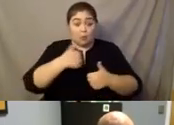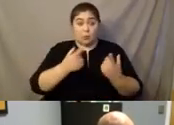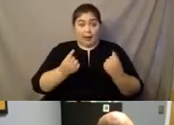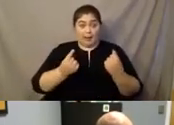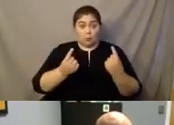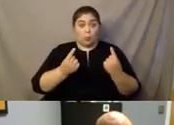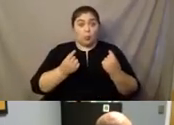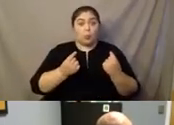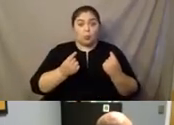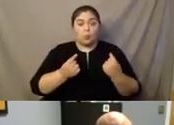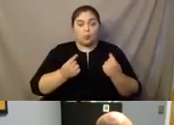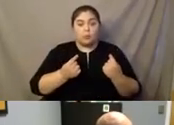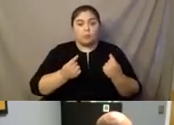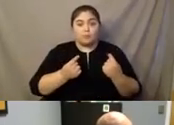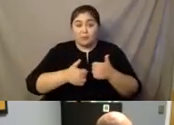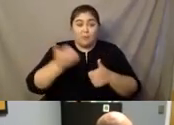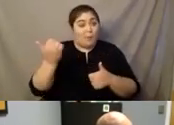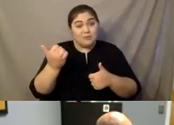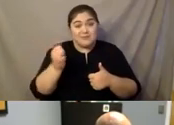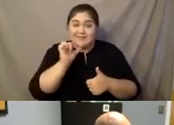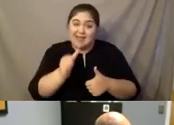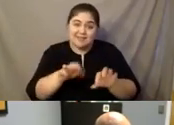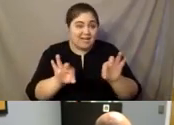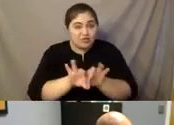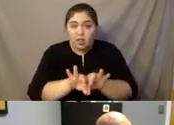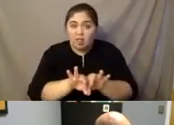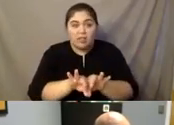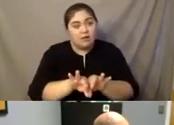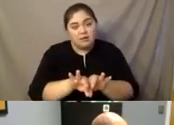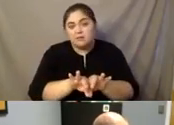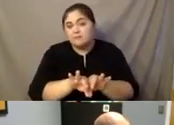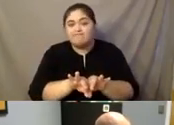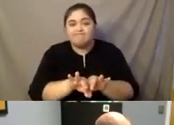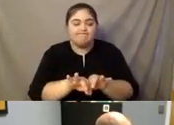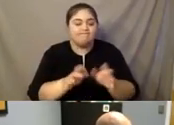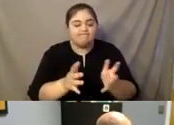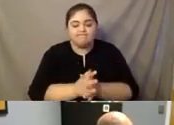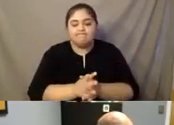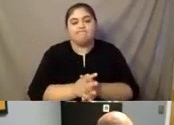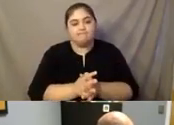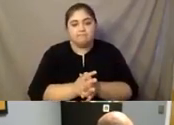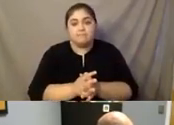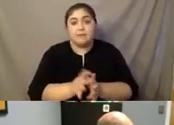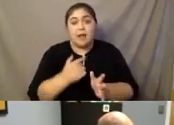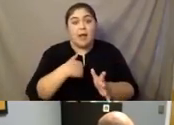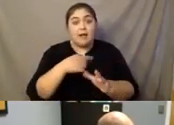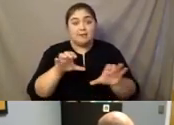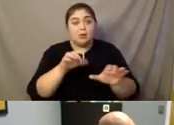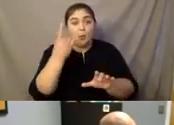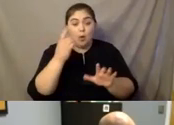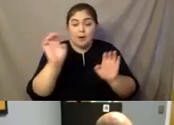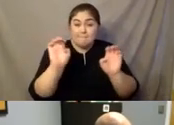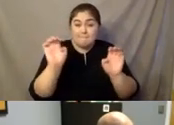do, most of it's non-essential. I had to make some, I made one emergency filing, and